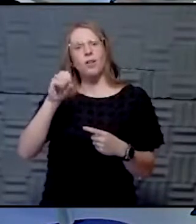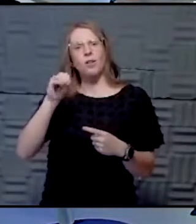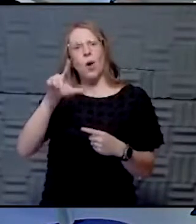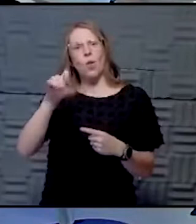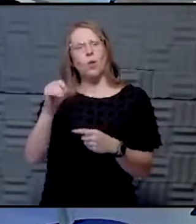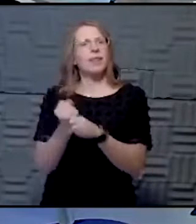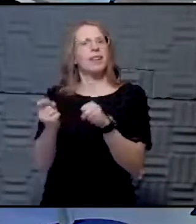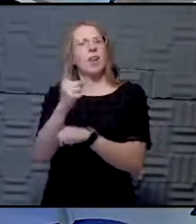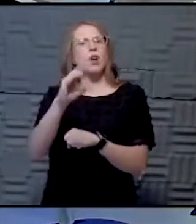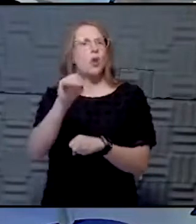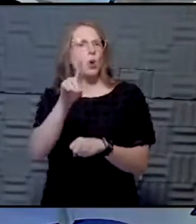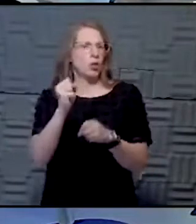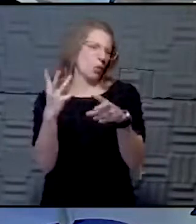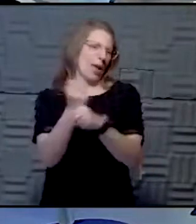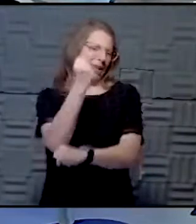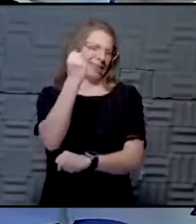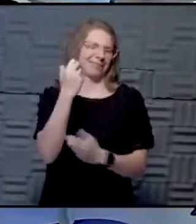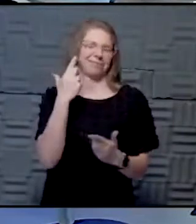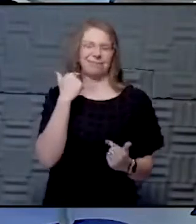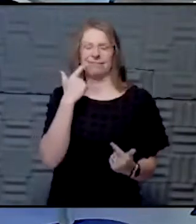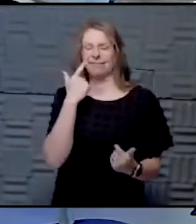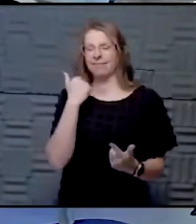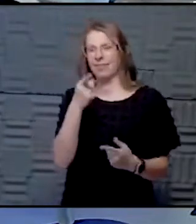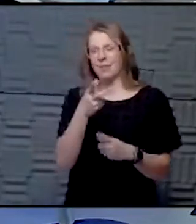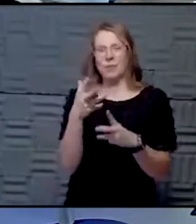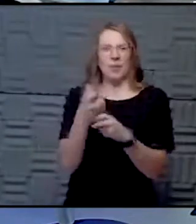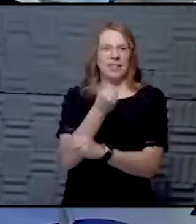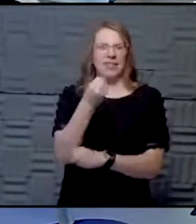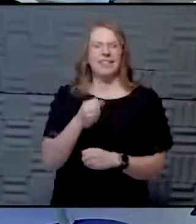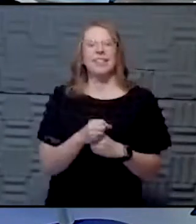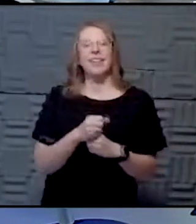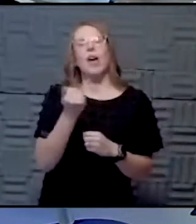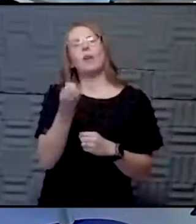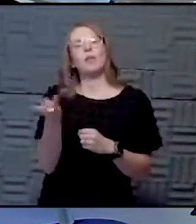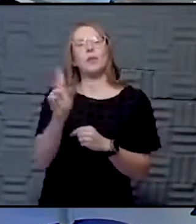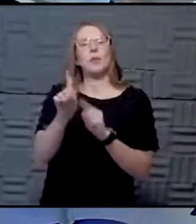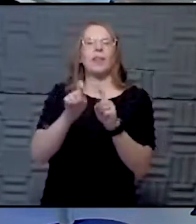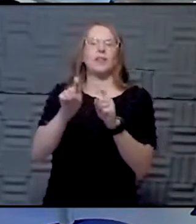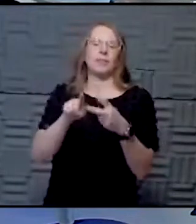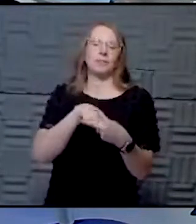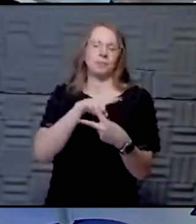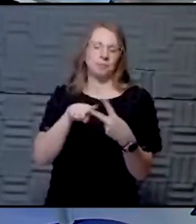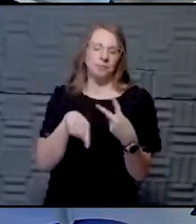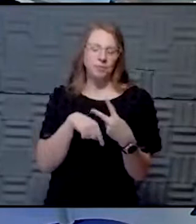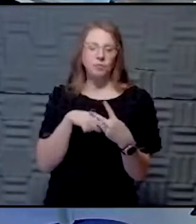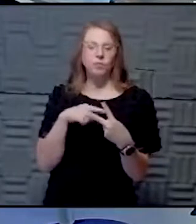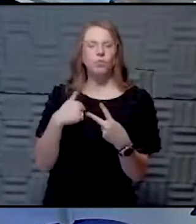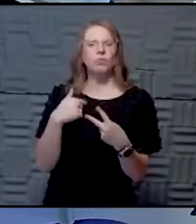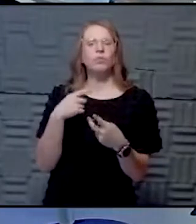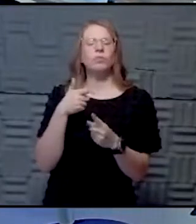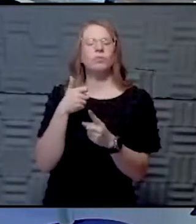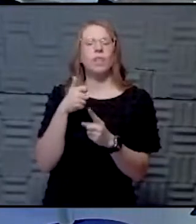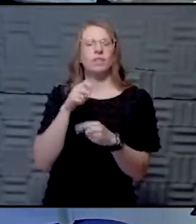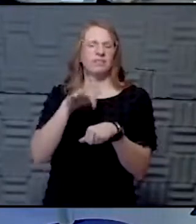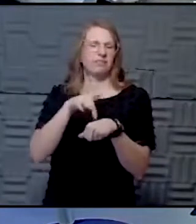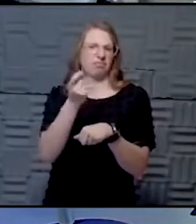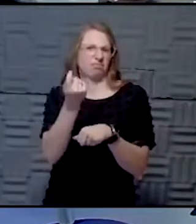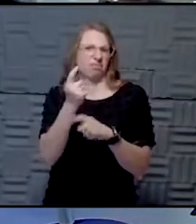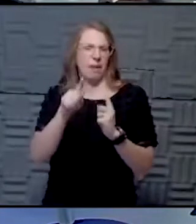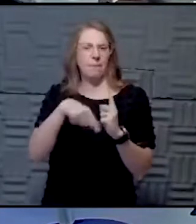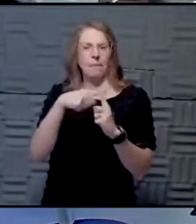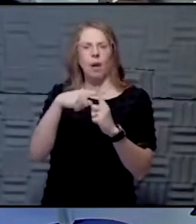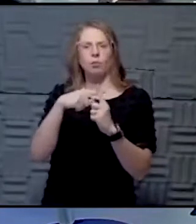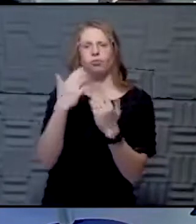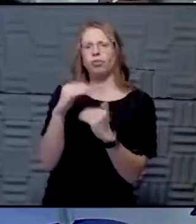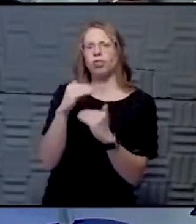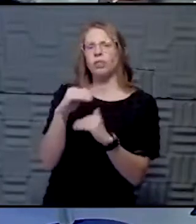That's Cody, why you he's win. the talent. You win. That's it. You win. A couple questions. We talked about, and you touched on it a little bit, about